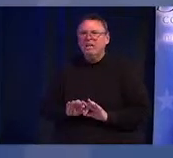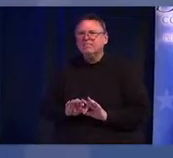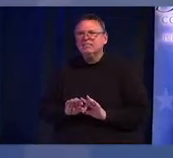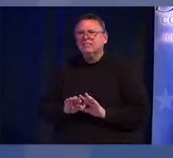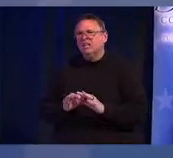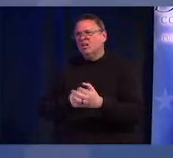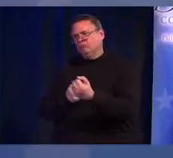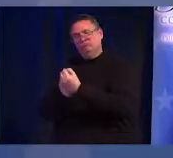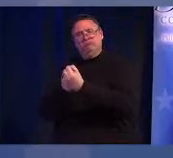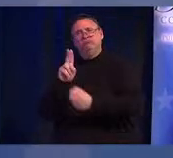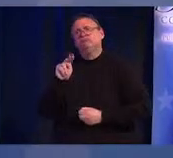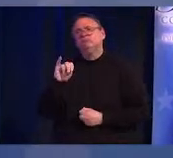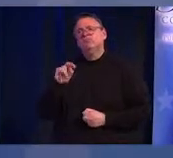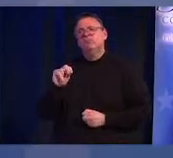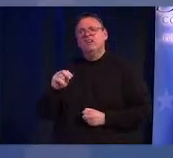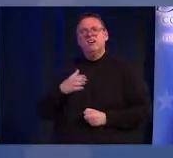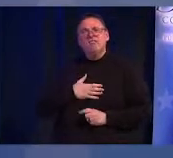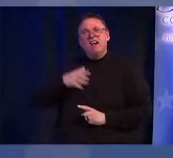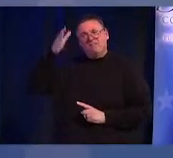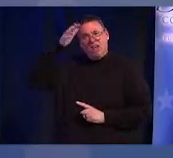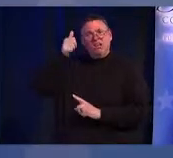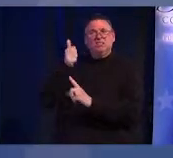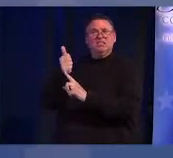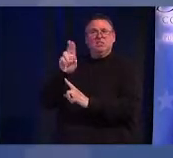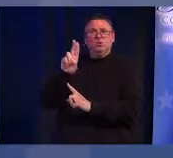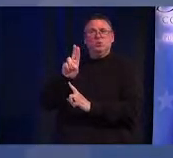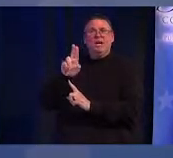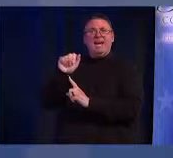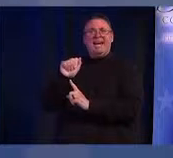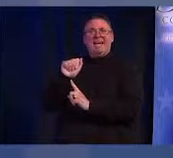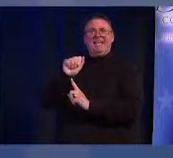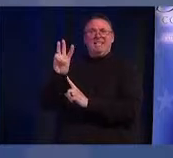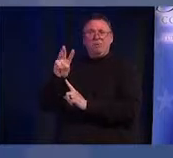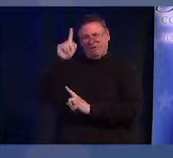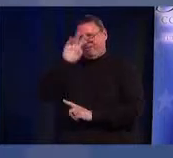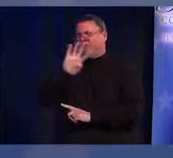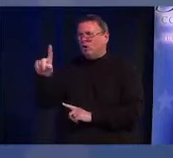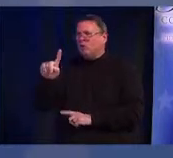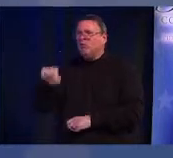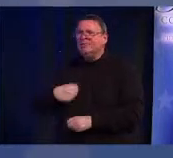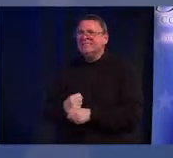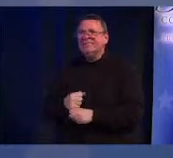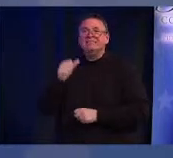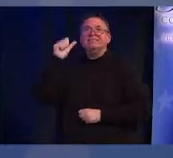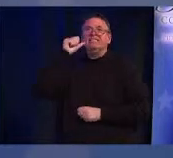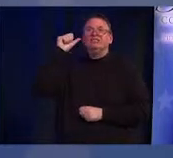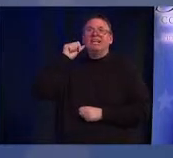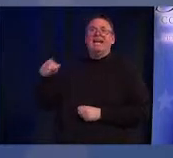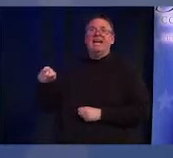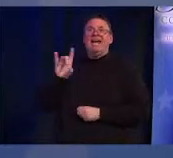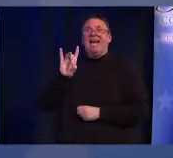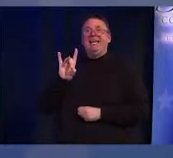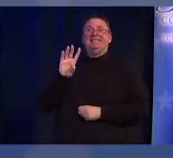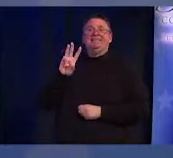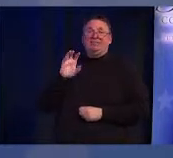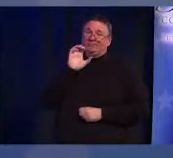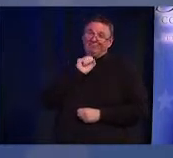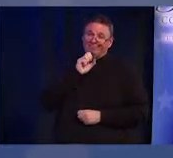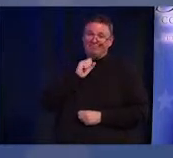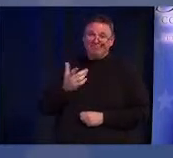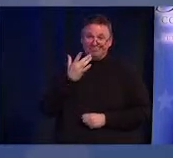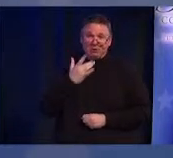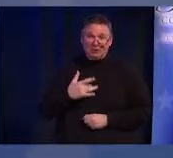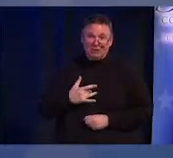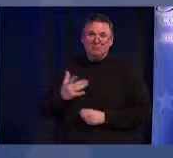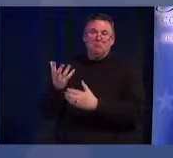My father was a member of the UAW for 41 years. Yesterday would have been his 86th birthday. But I